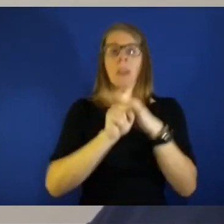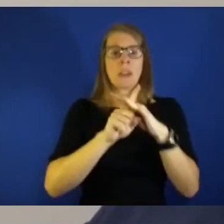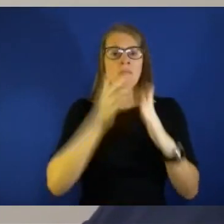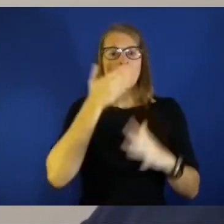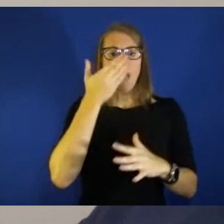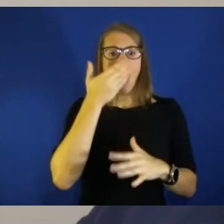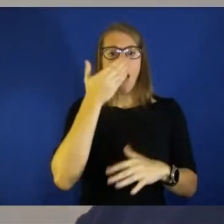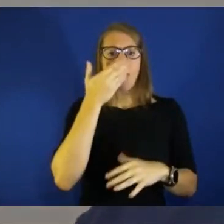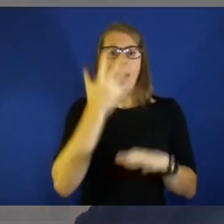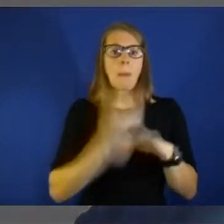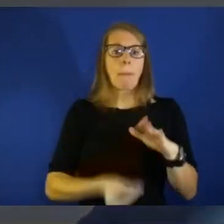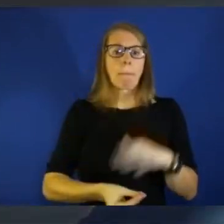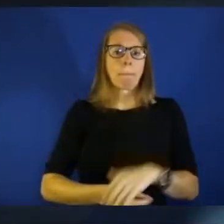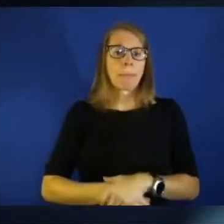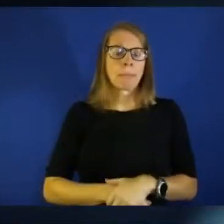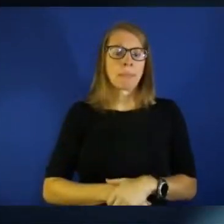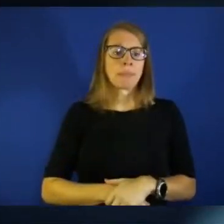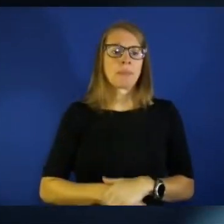is gone.